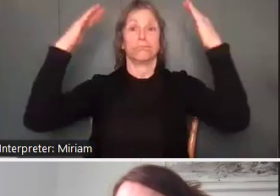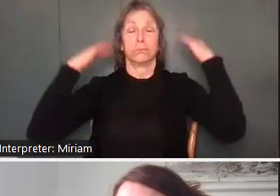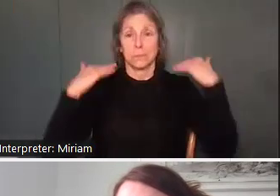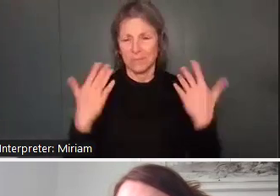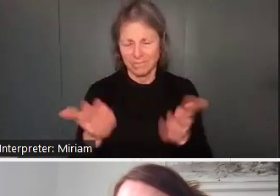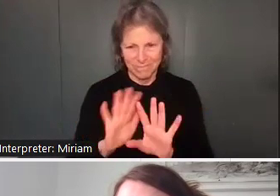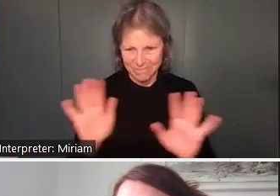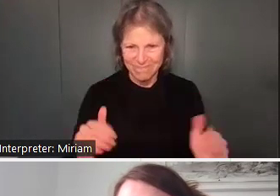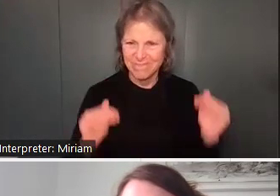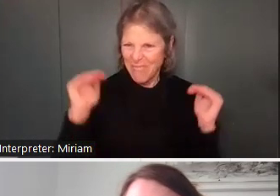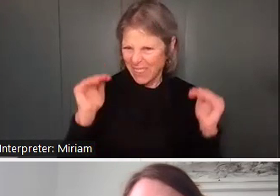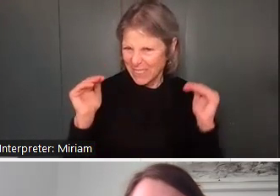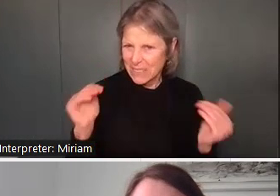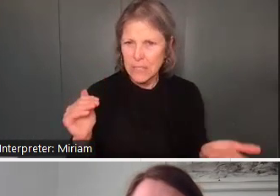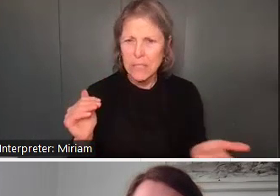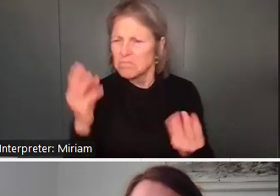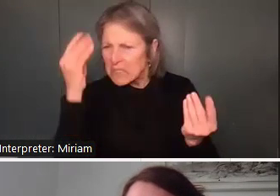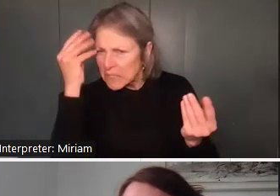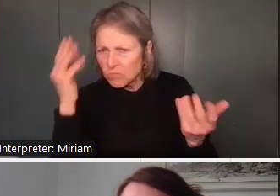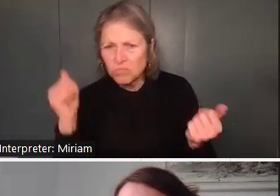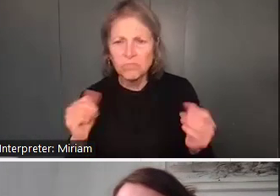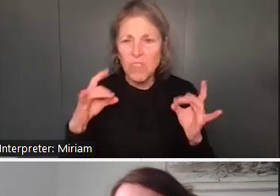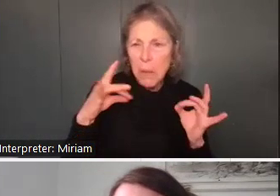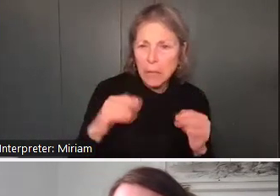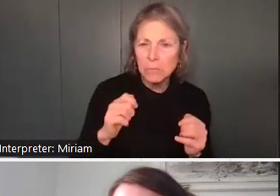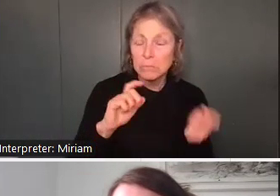So any thoughts, feedback, edits?